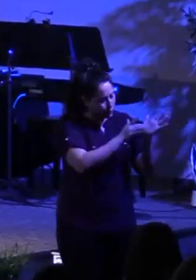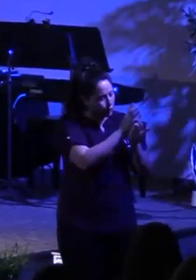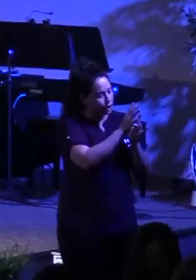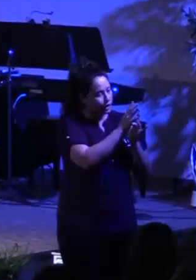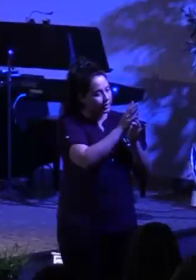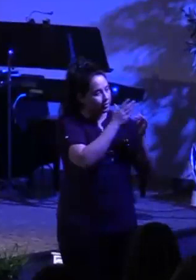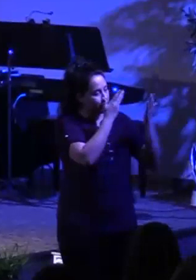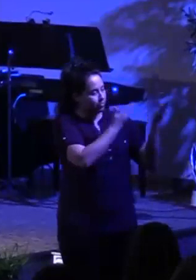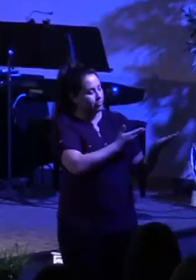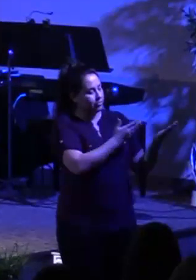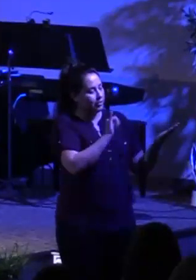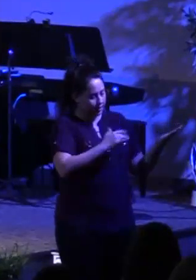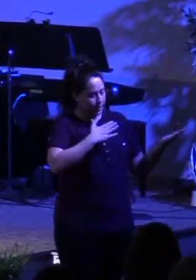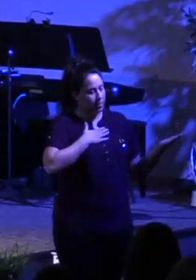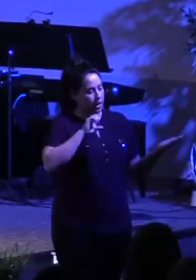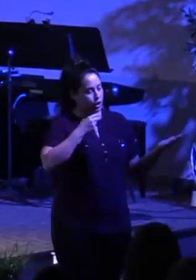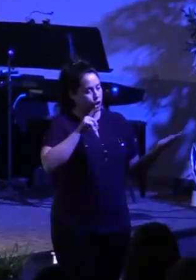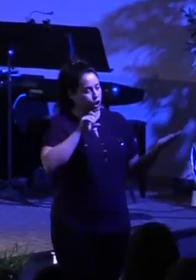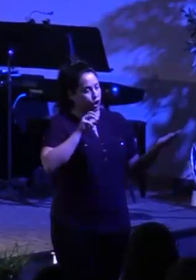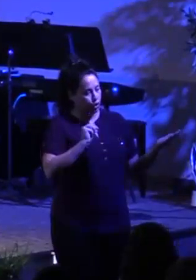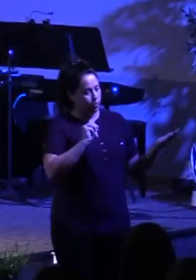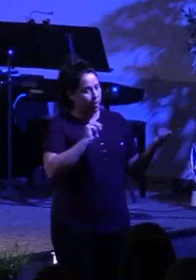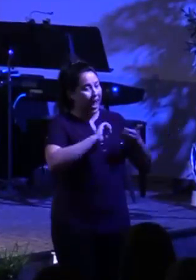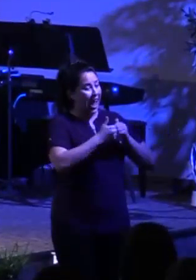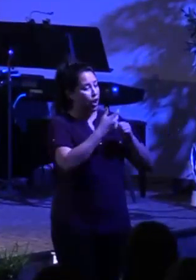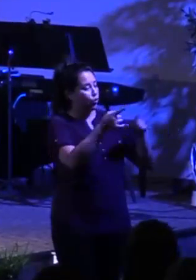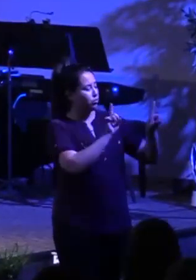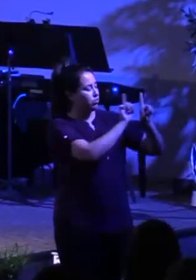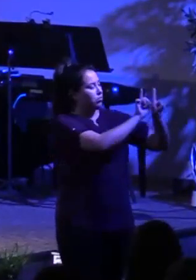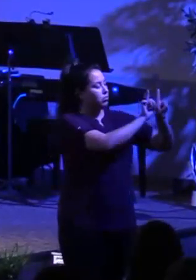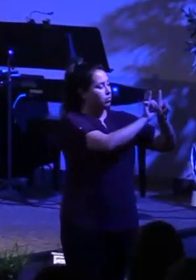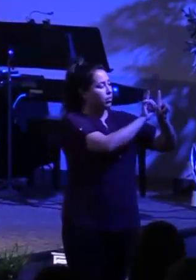shalom, and how your apprenticeship might bridge you and take you there